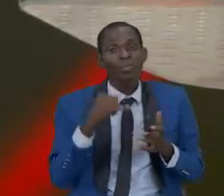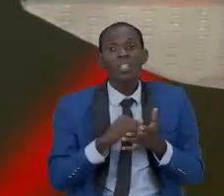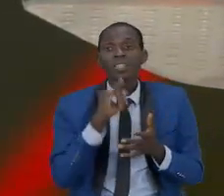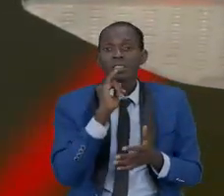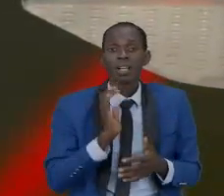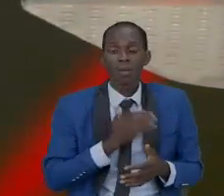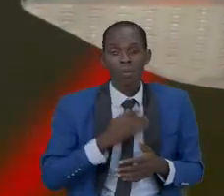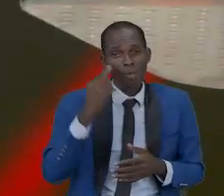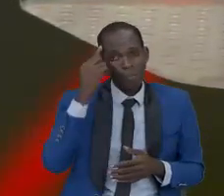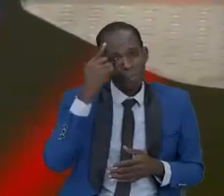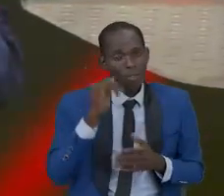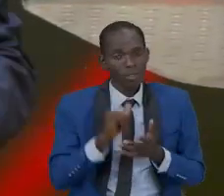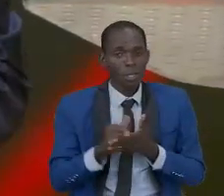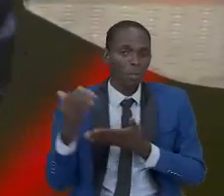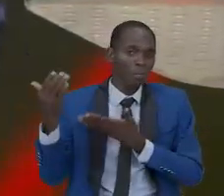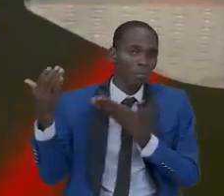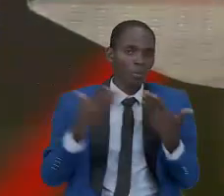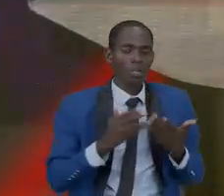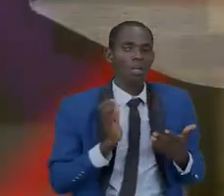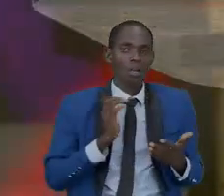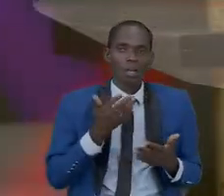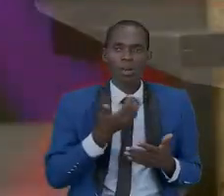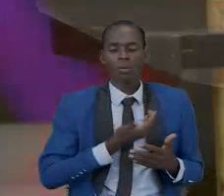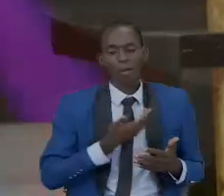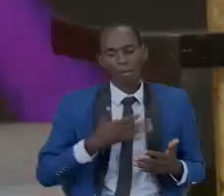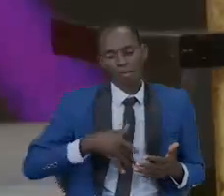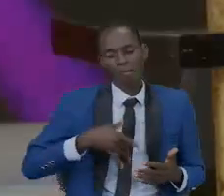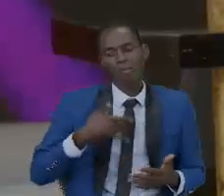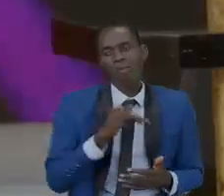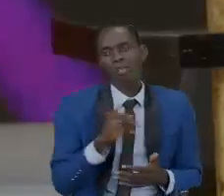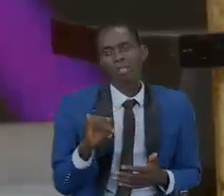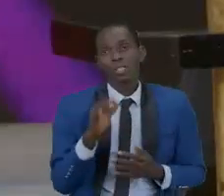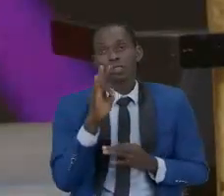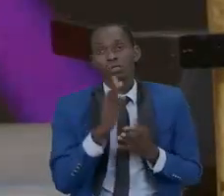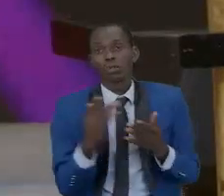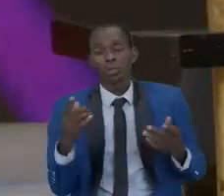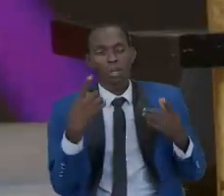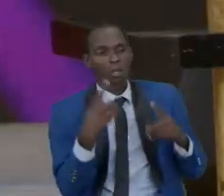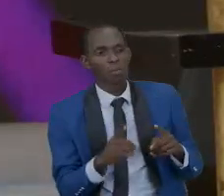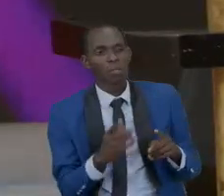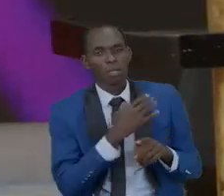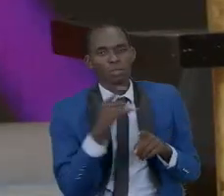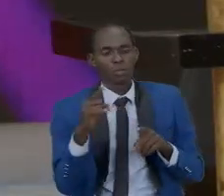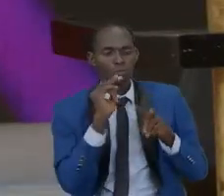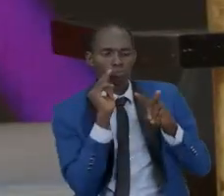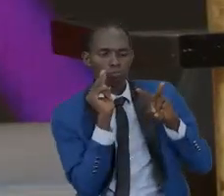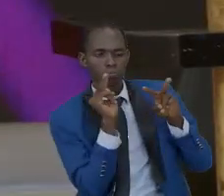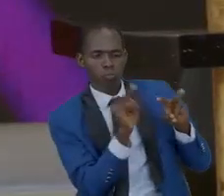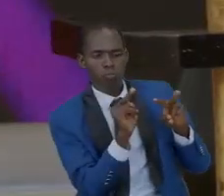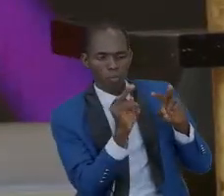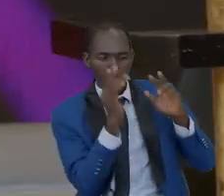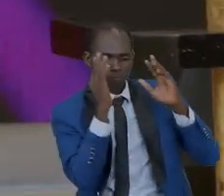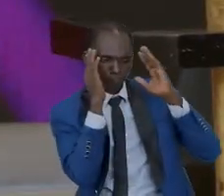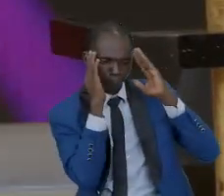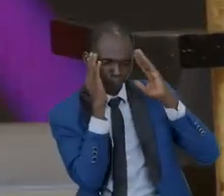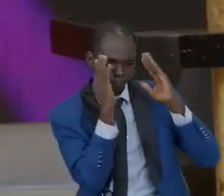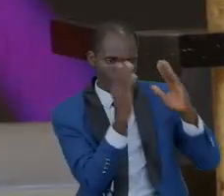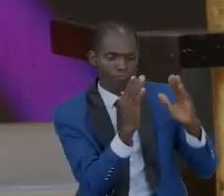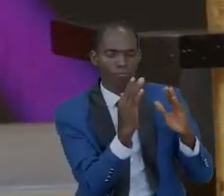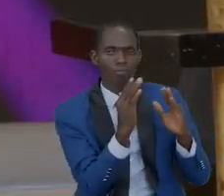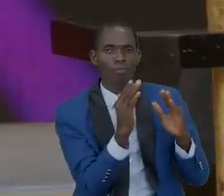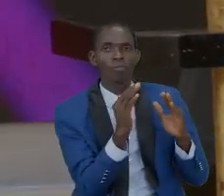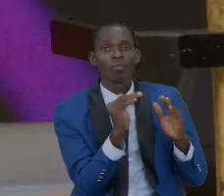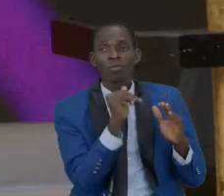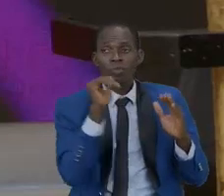emotion if something is happening and you look at it you focus on the age you don't focus on what you